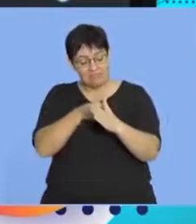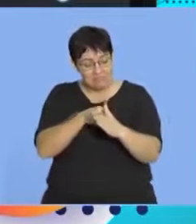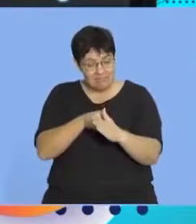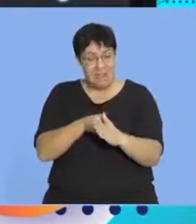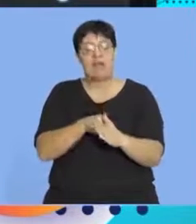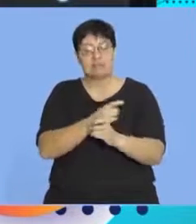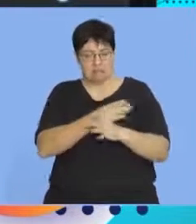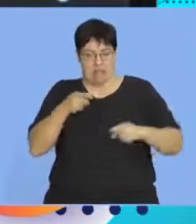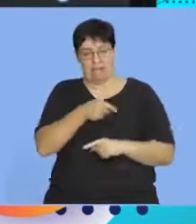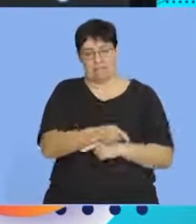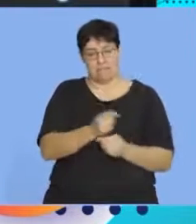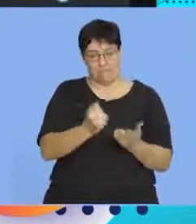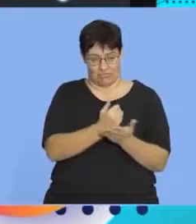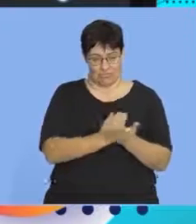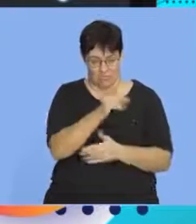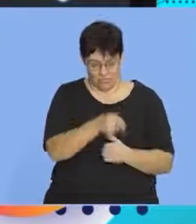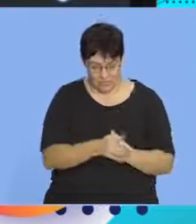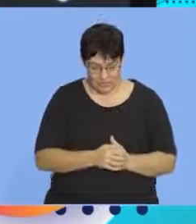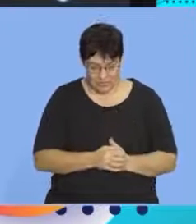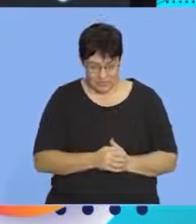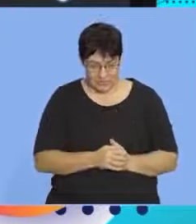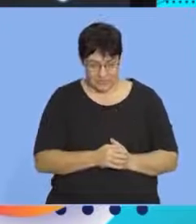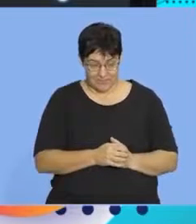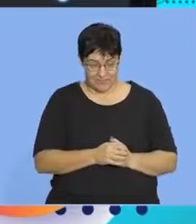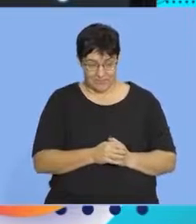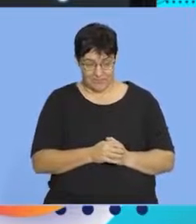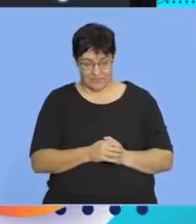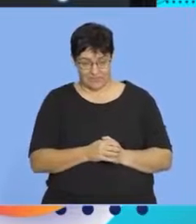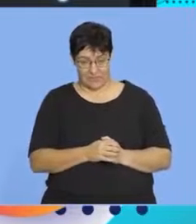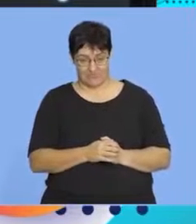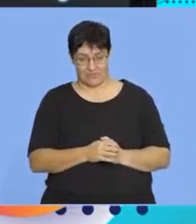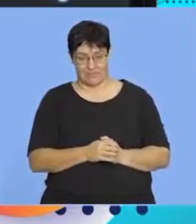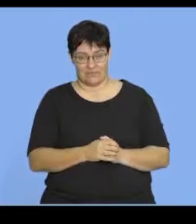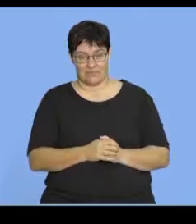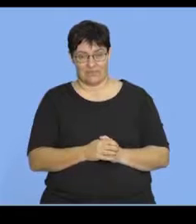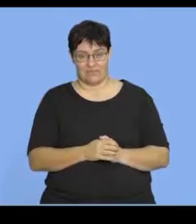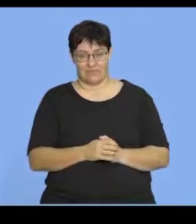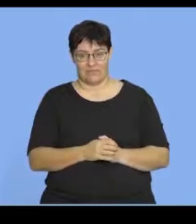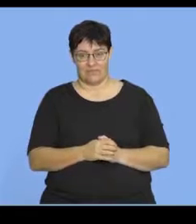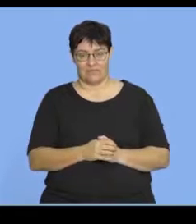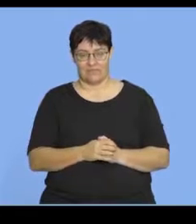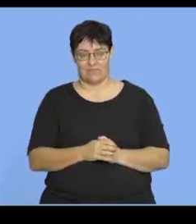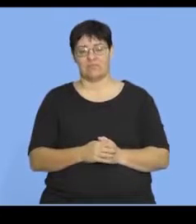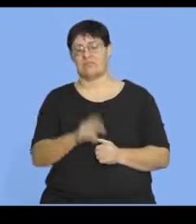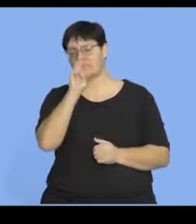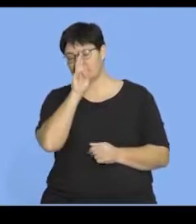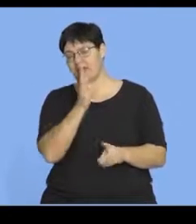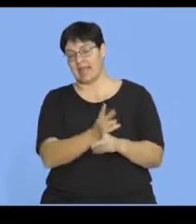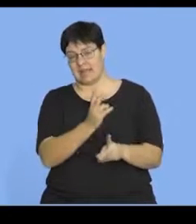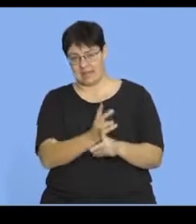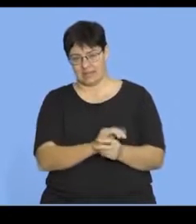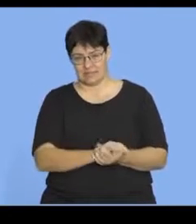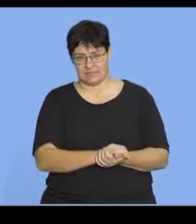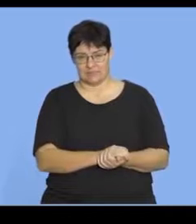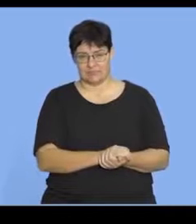it must go through the origin. Okay? Let's look again at